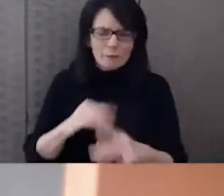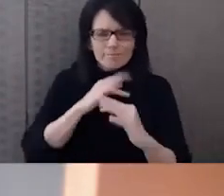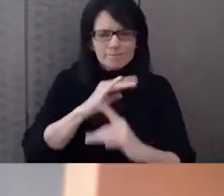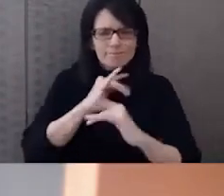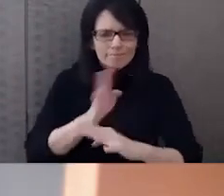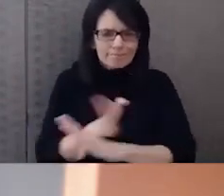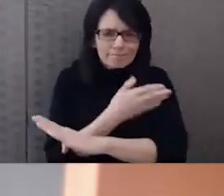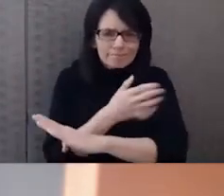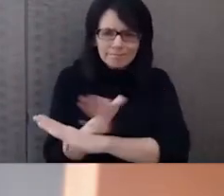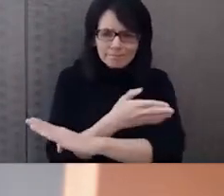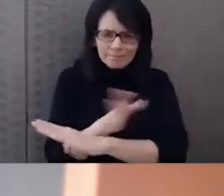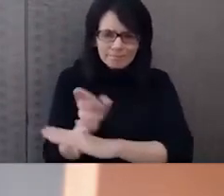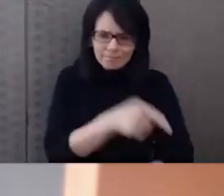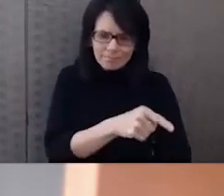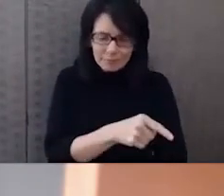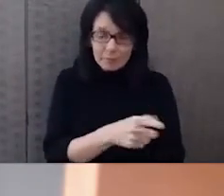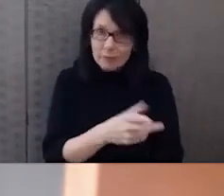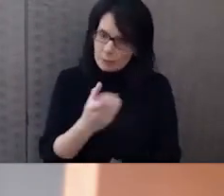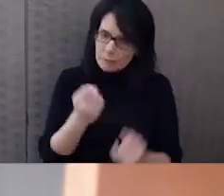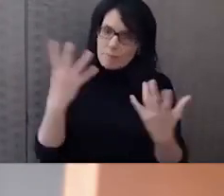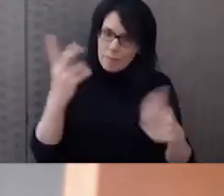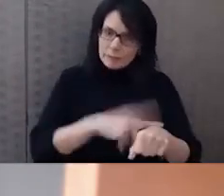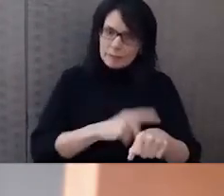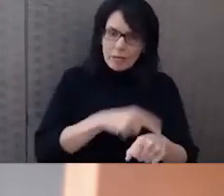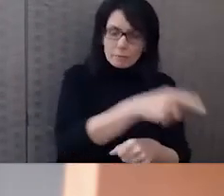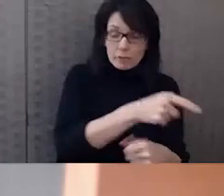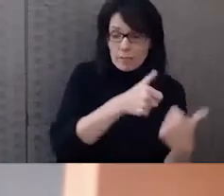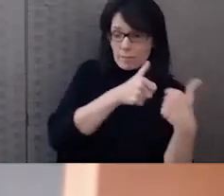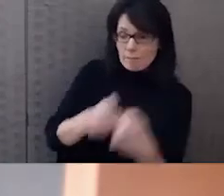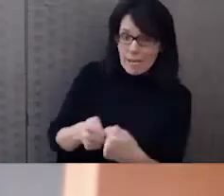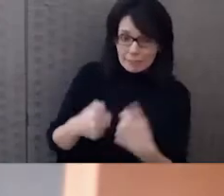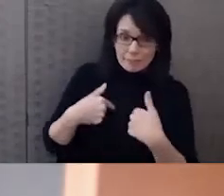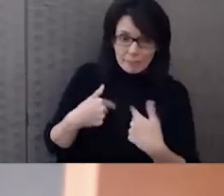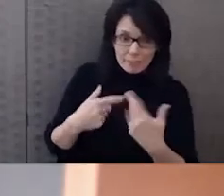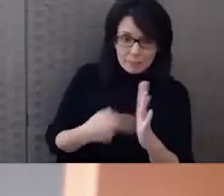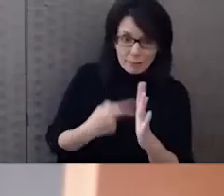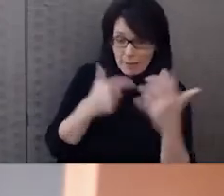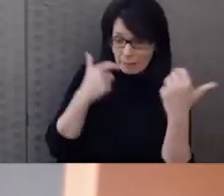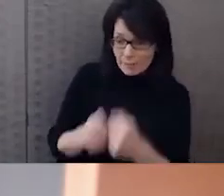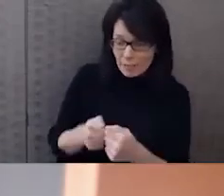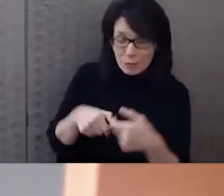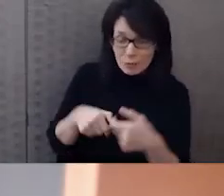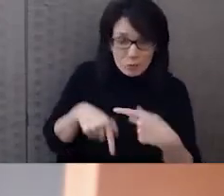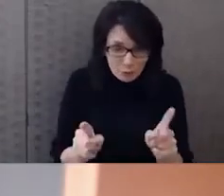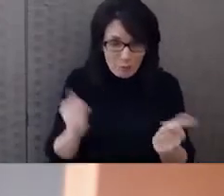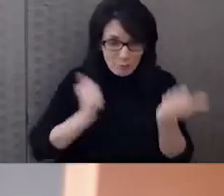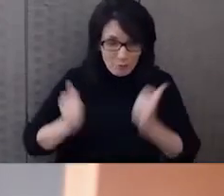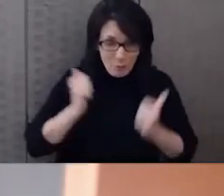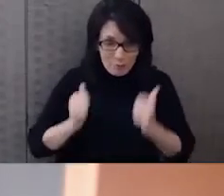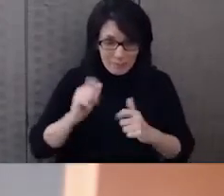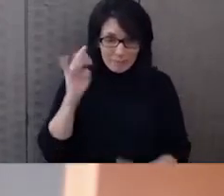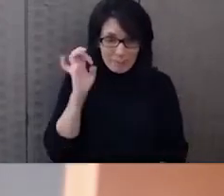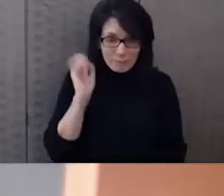Jamie has texted me in the middle of one of our performances to say, Ann, get me tickets. I